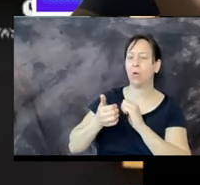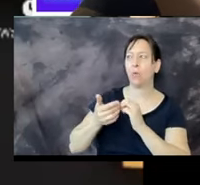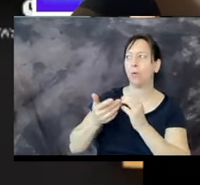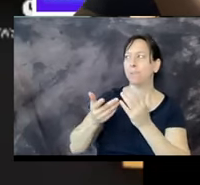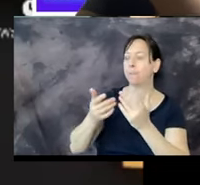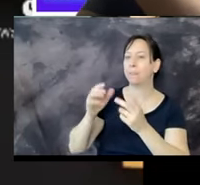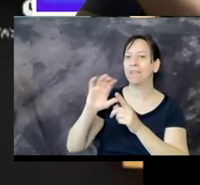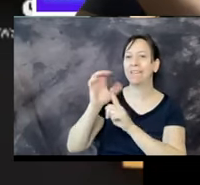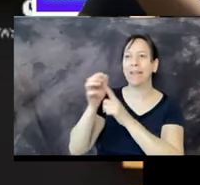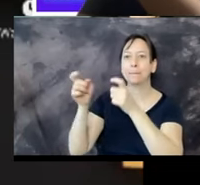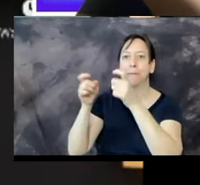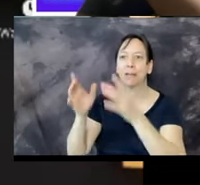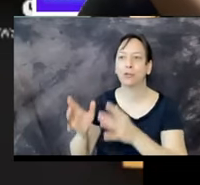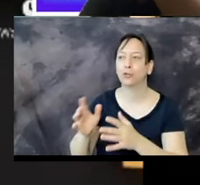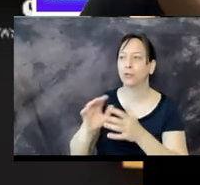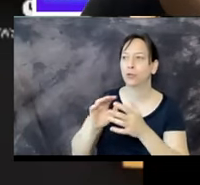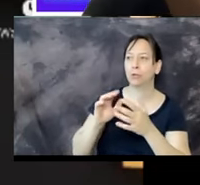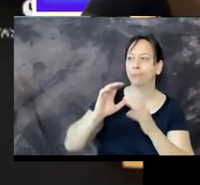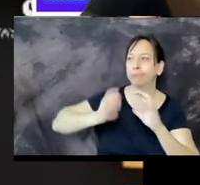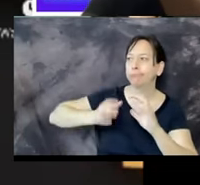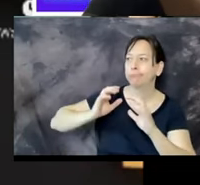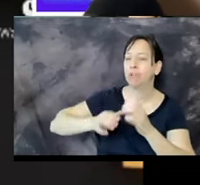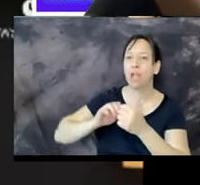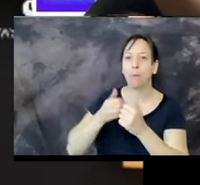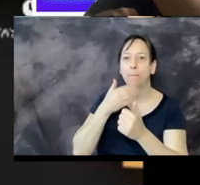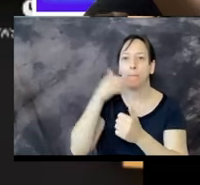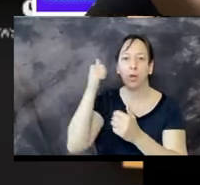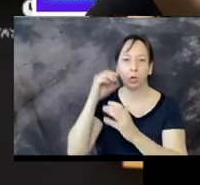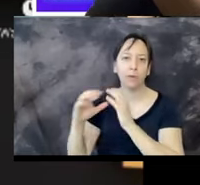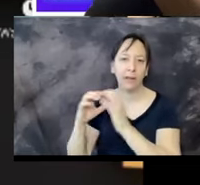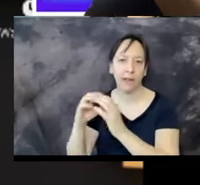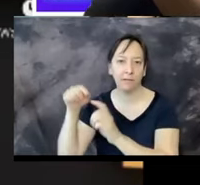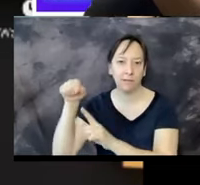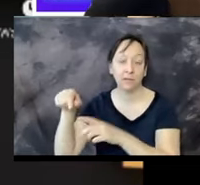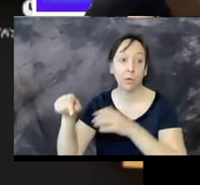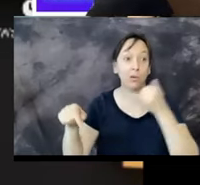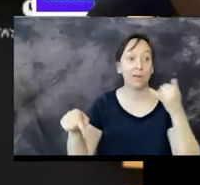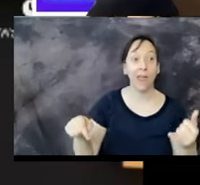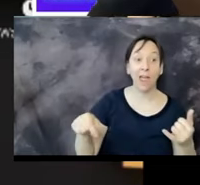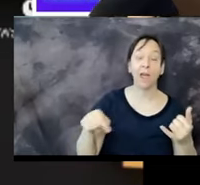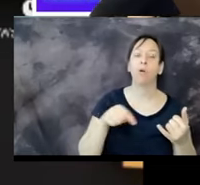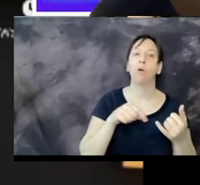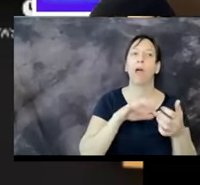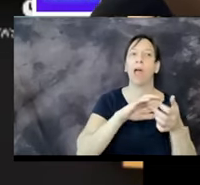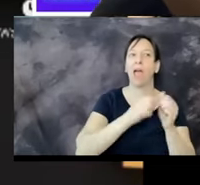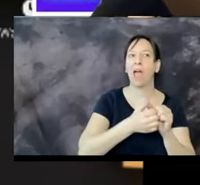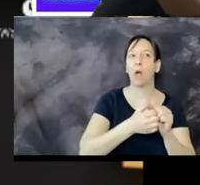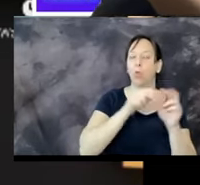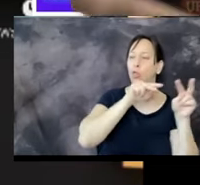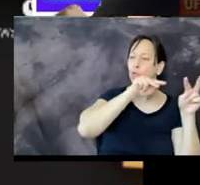case managers or service coordinators. So an example of a how might we question in that situation would